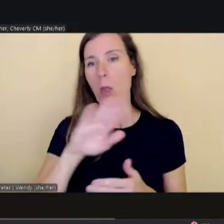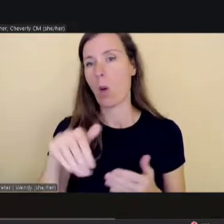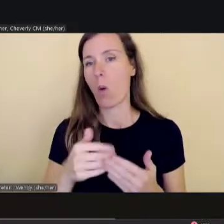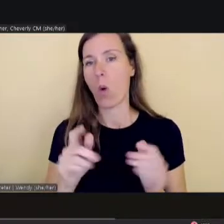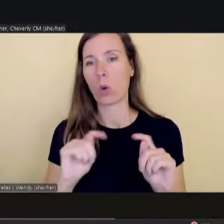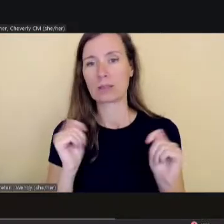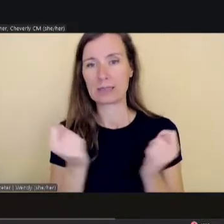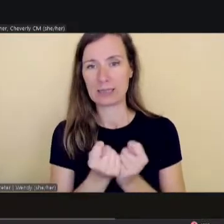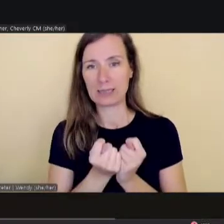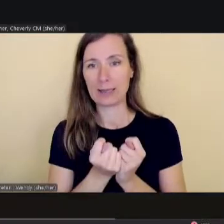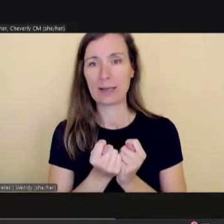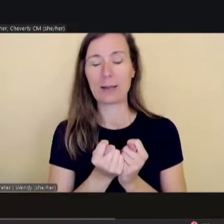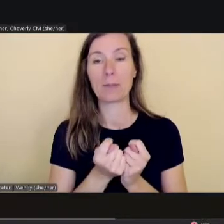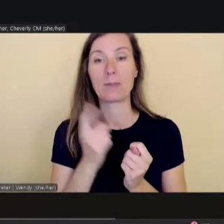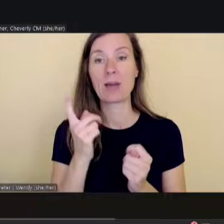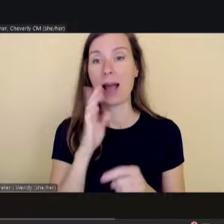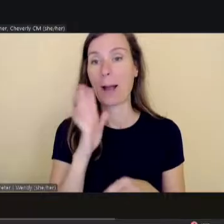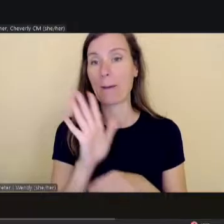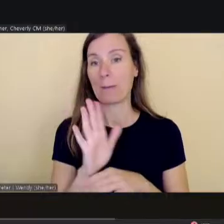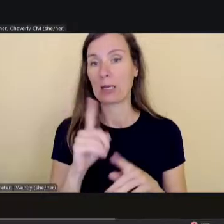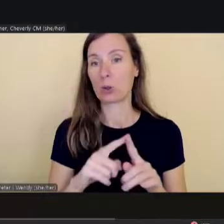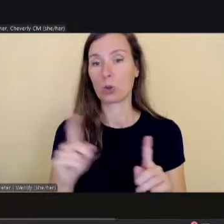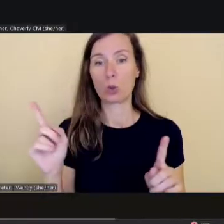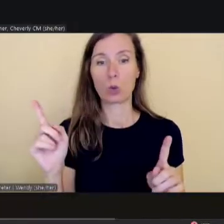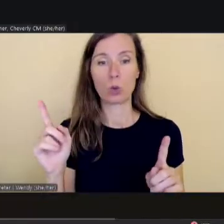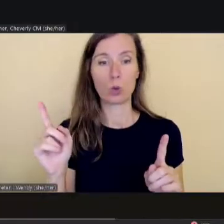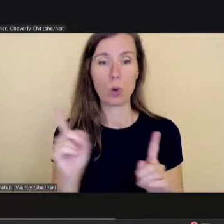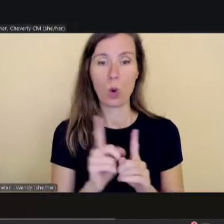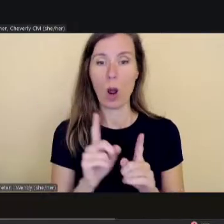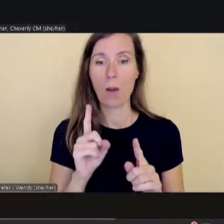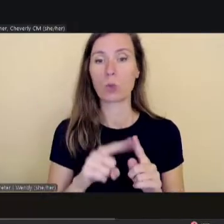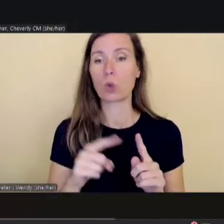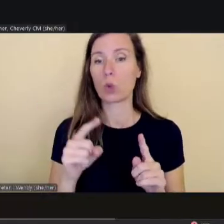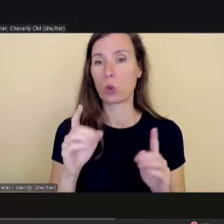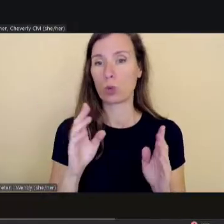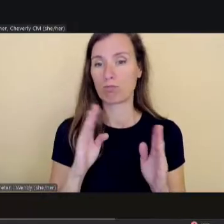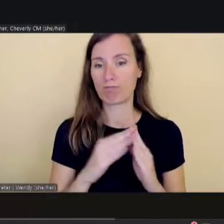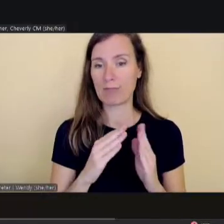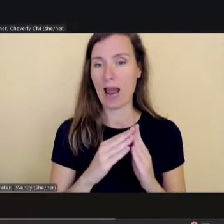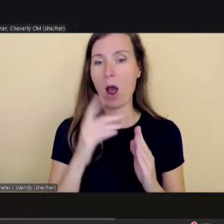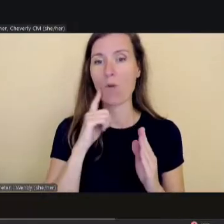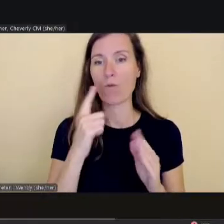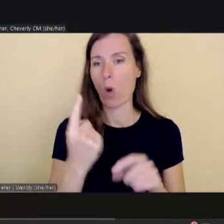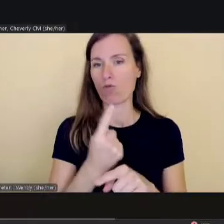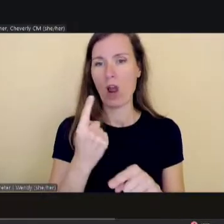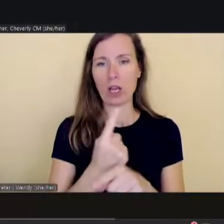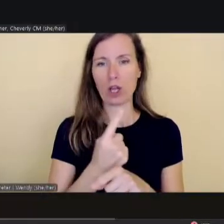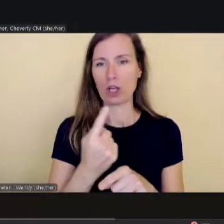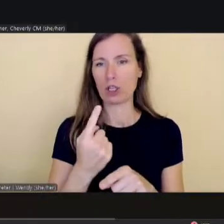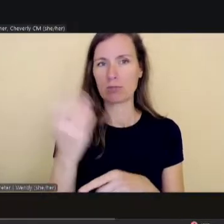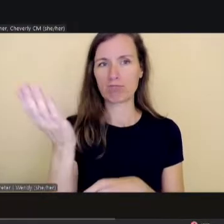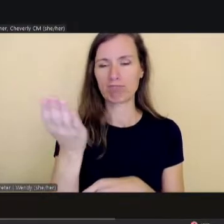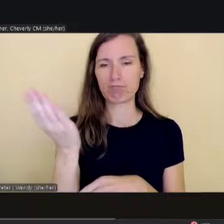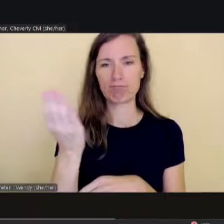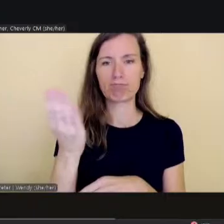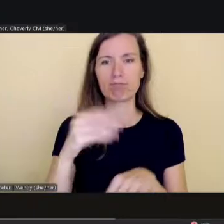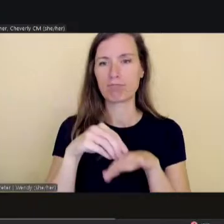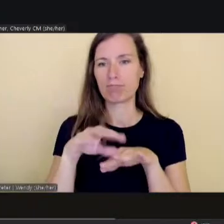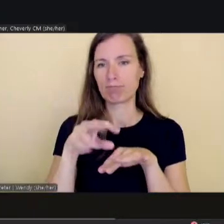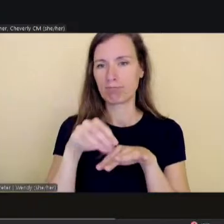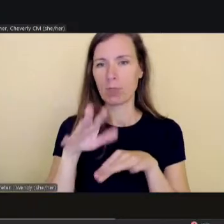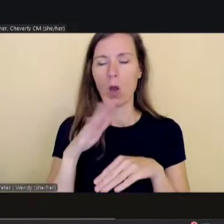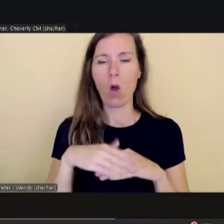been committed to coming to the town for regular briefings and consultations on issues that